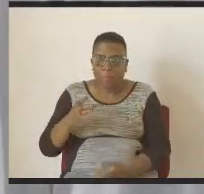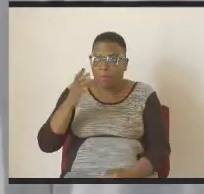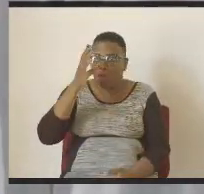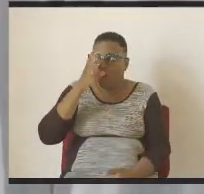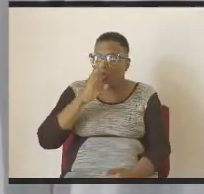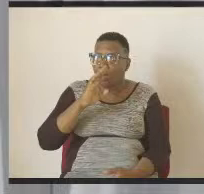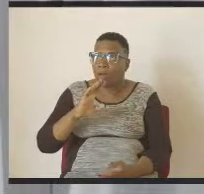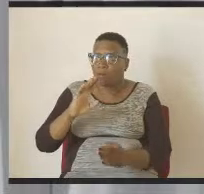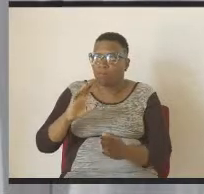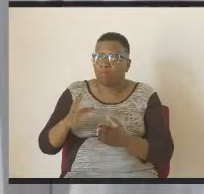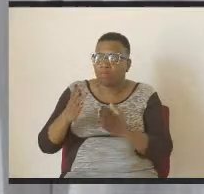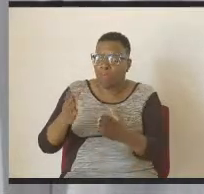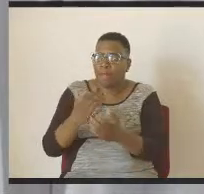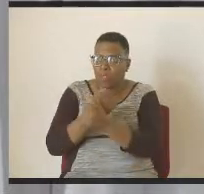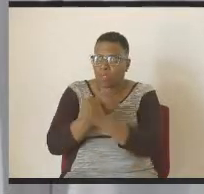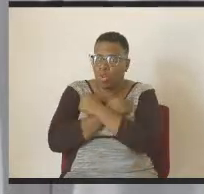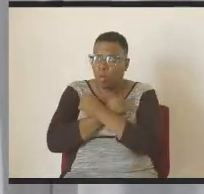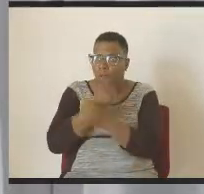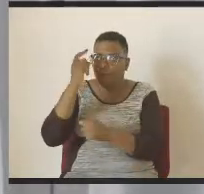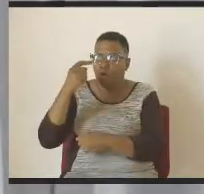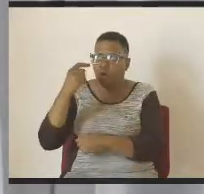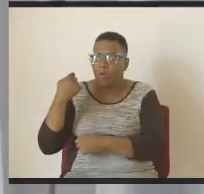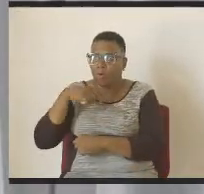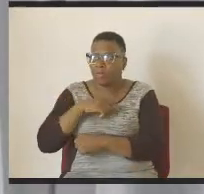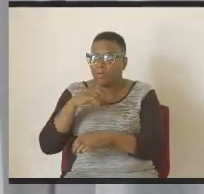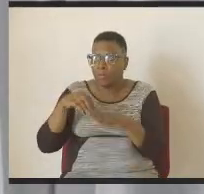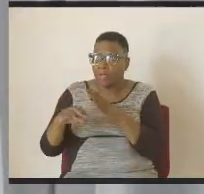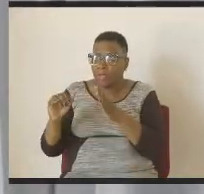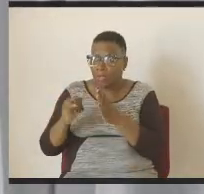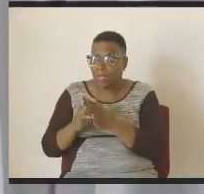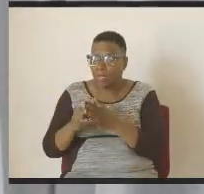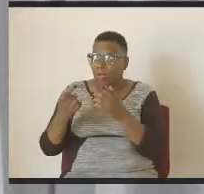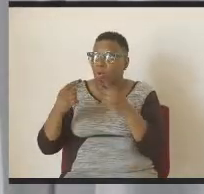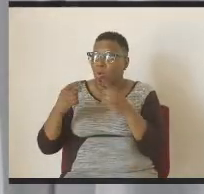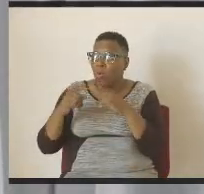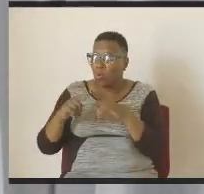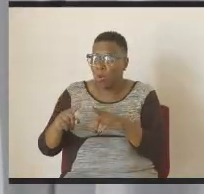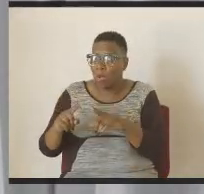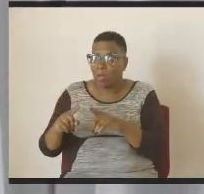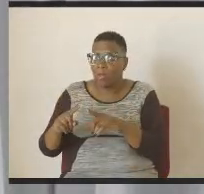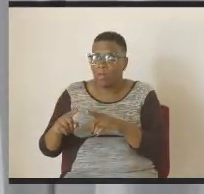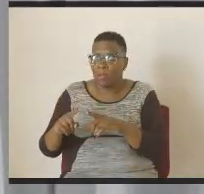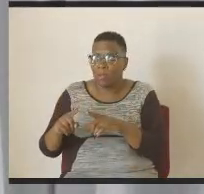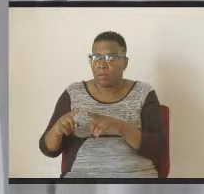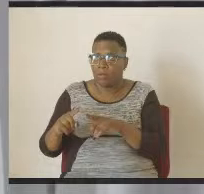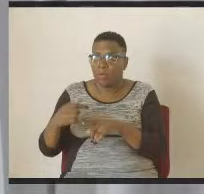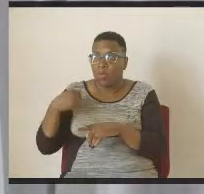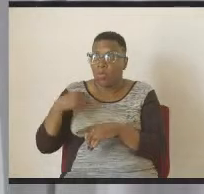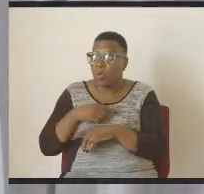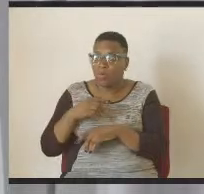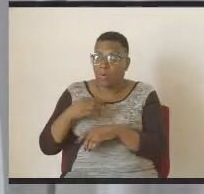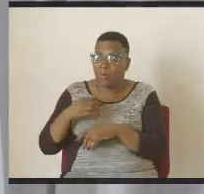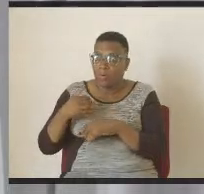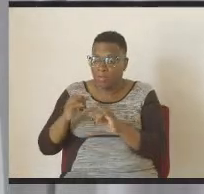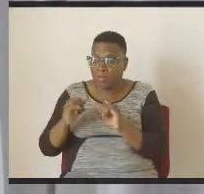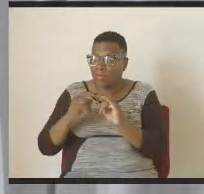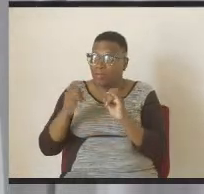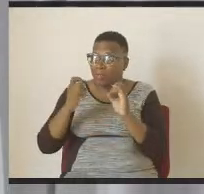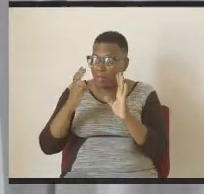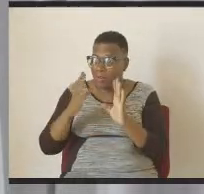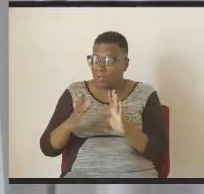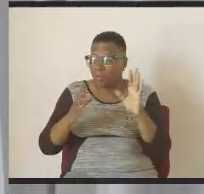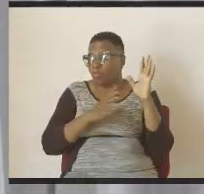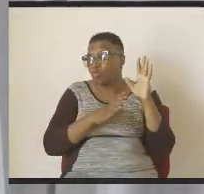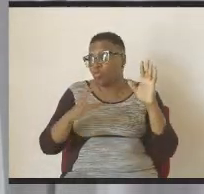love towards us in that while we were yet sinners, Christ died